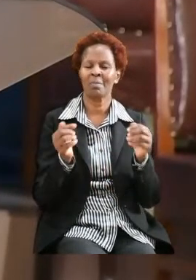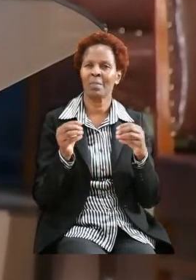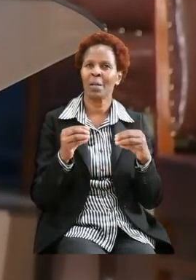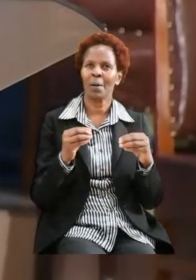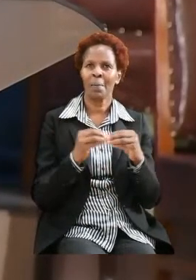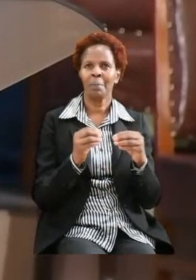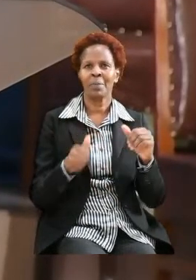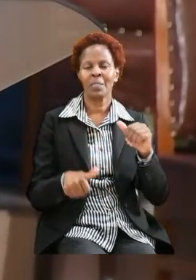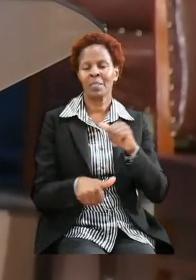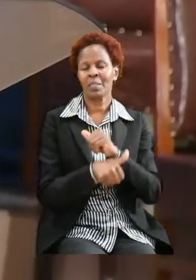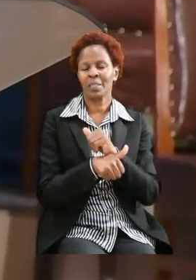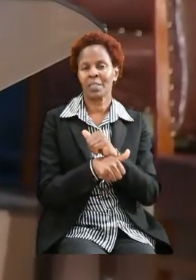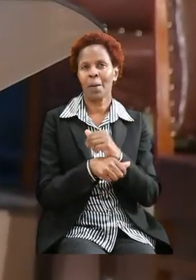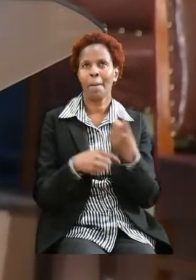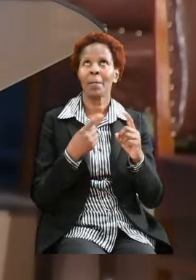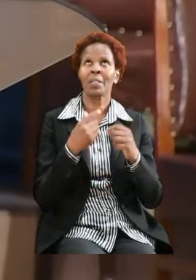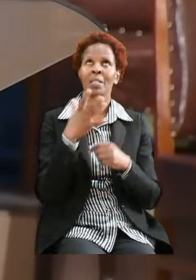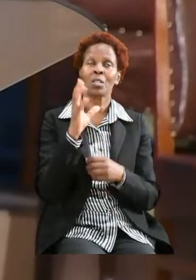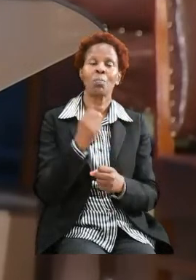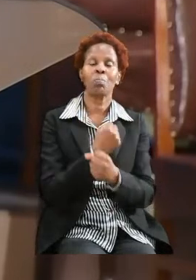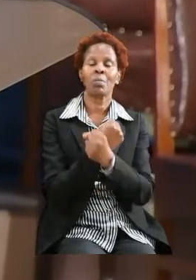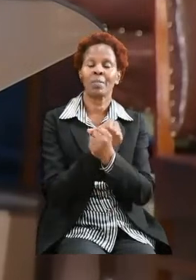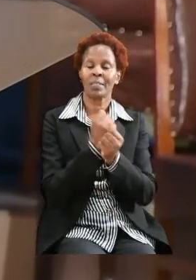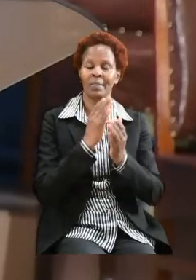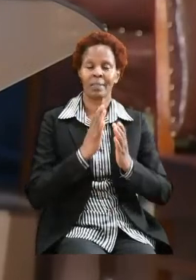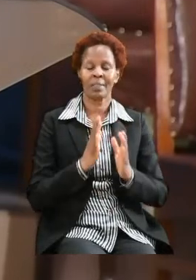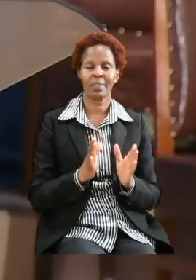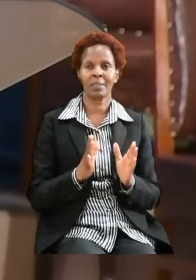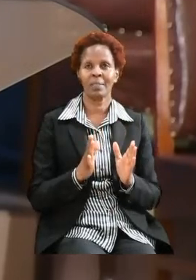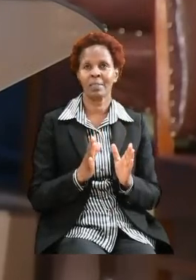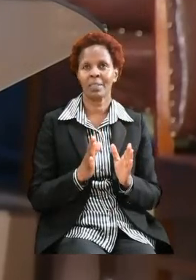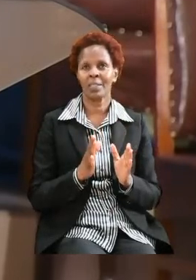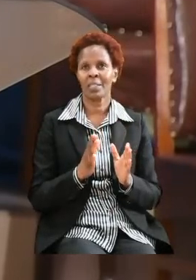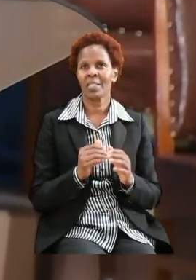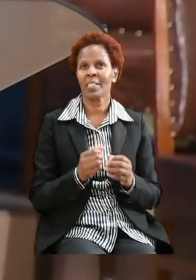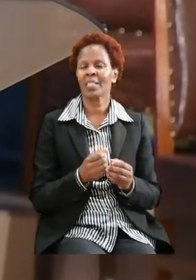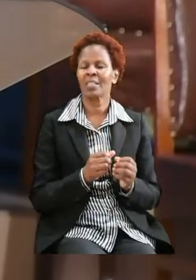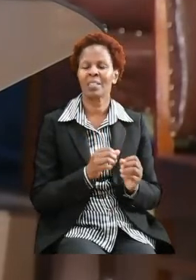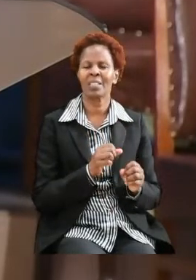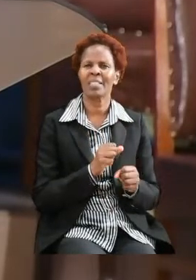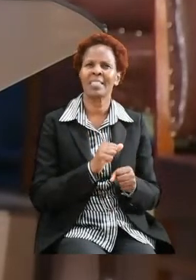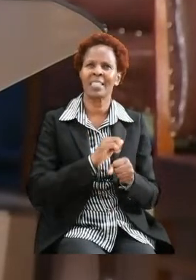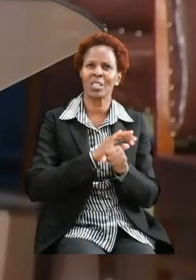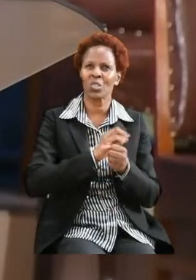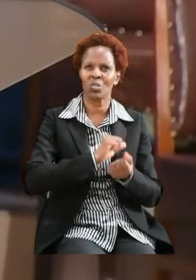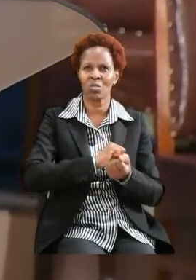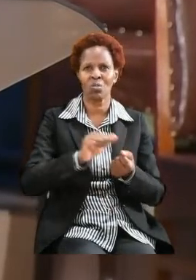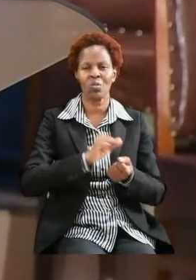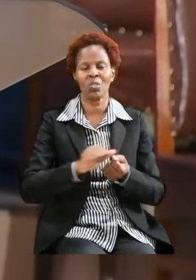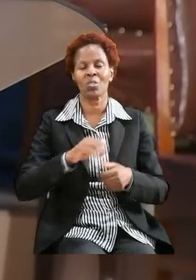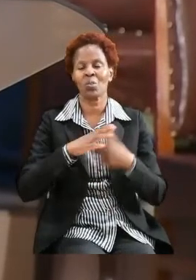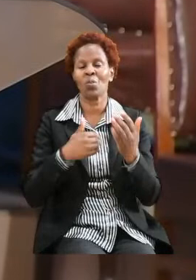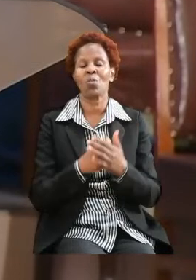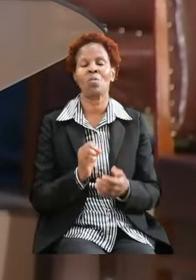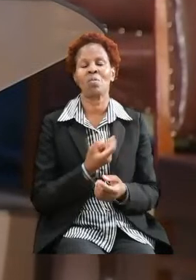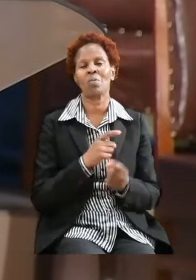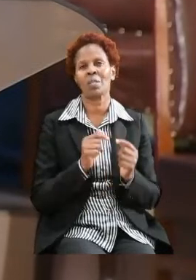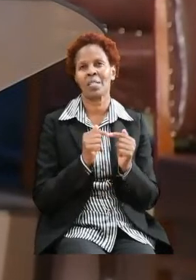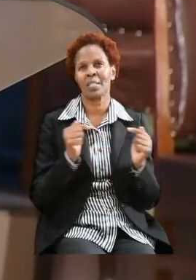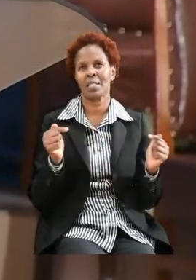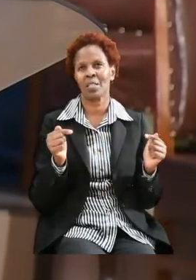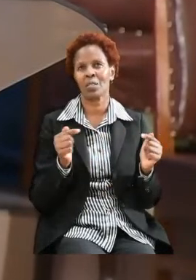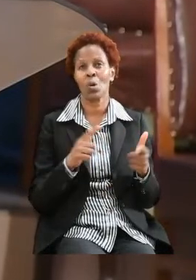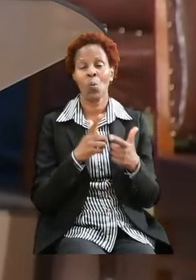our shepherd, protects us, rescues us. He gets rid of any beast that comes our way. When we go